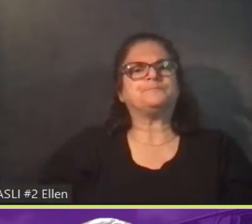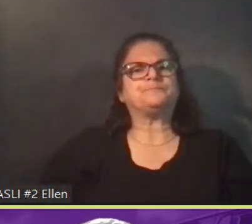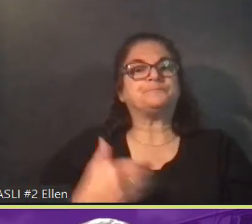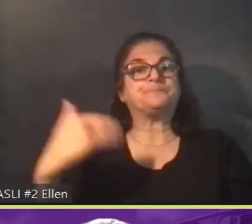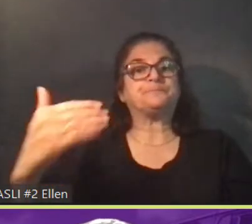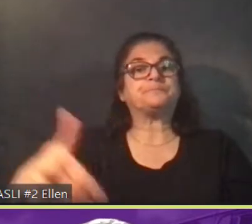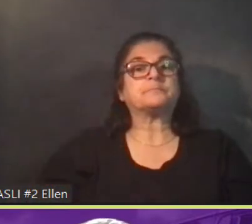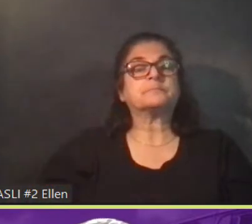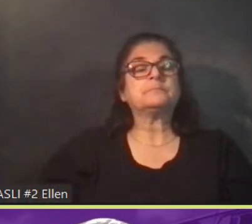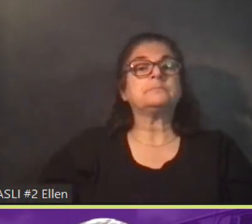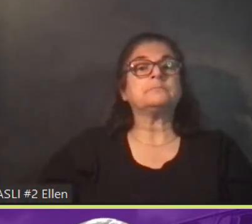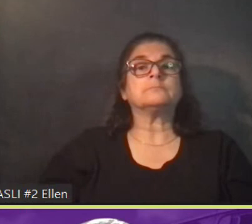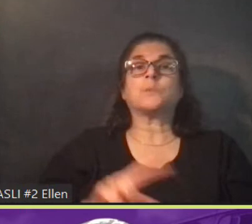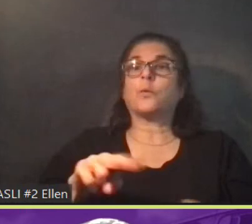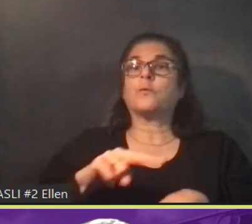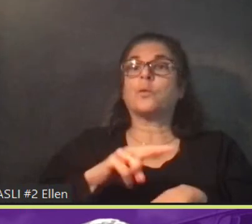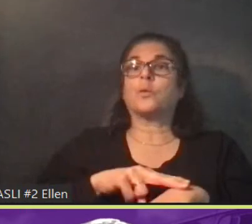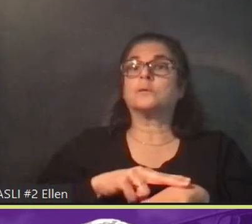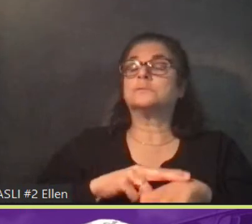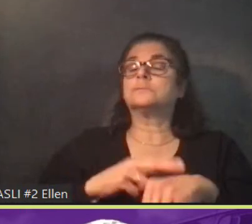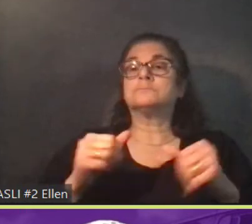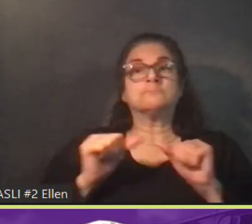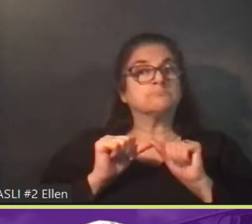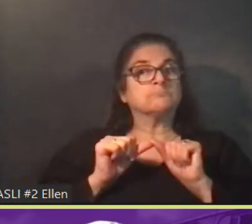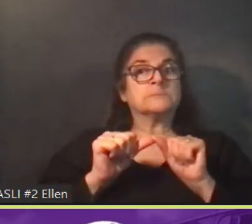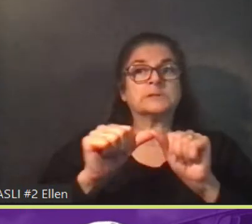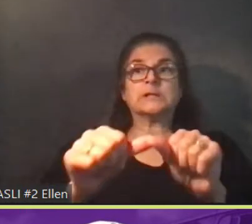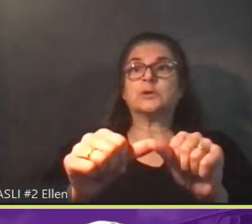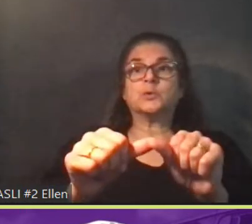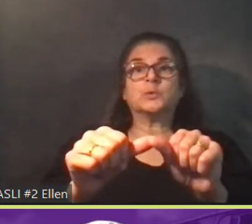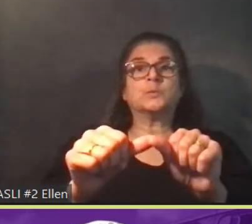And of course, we continued with our